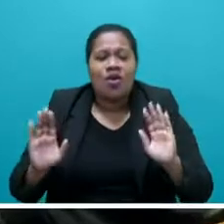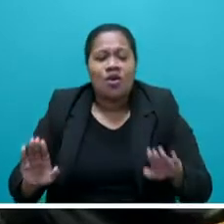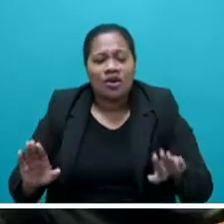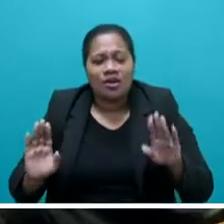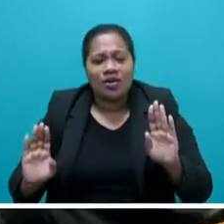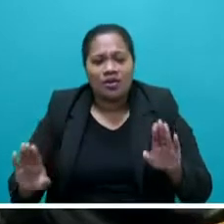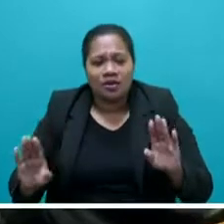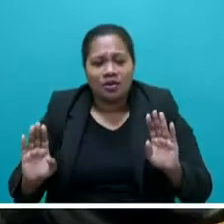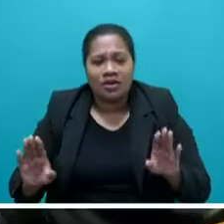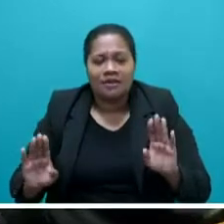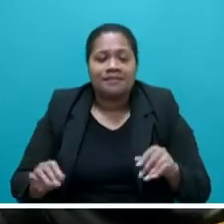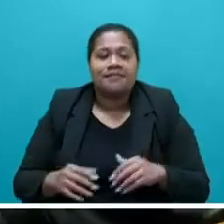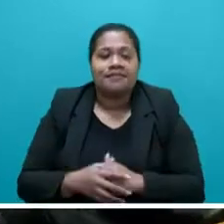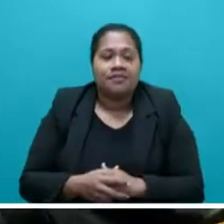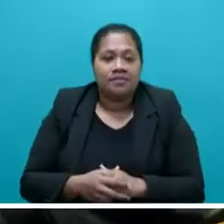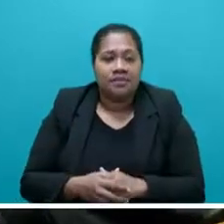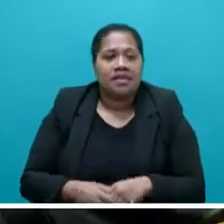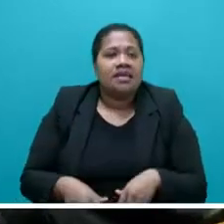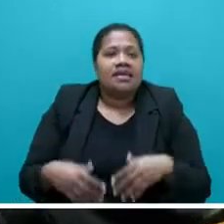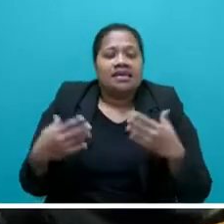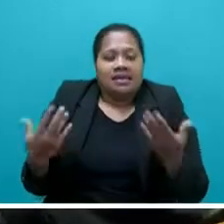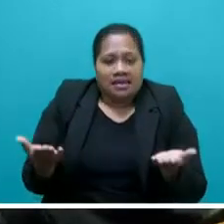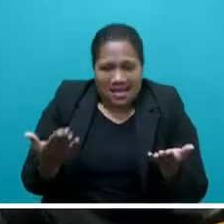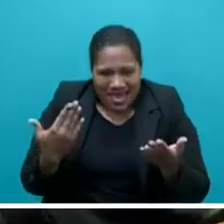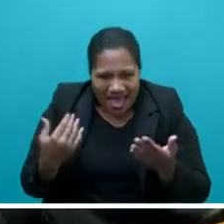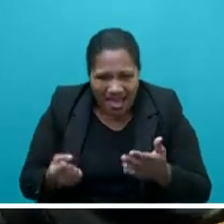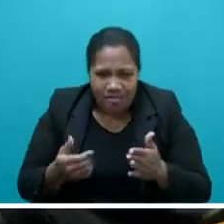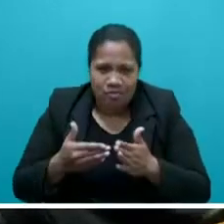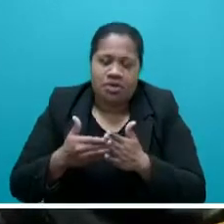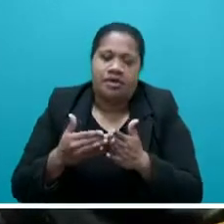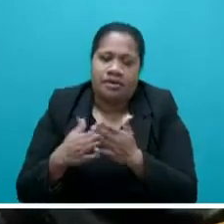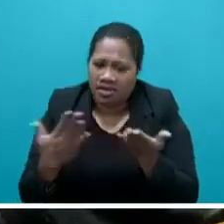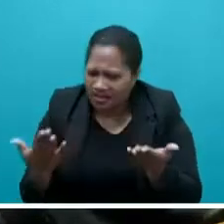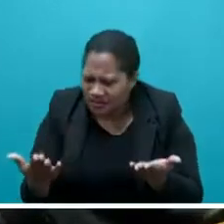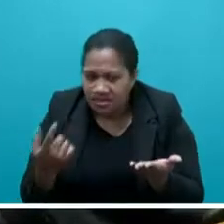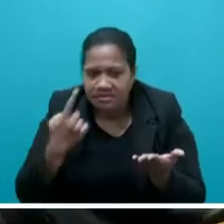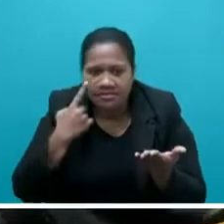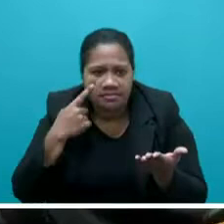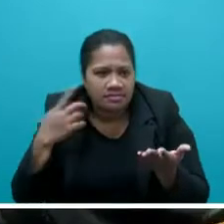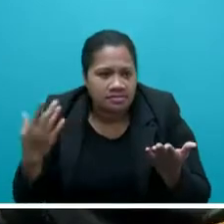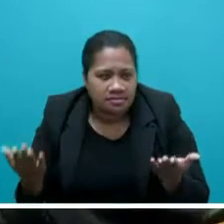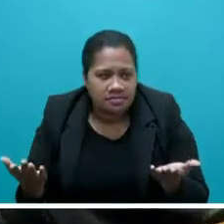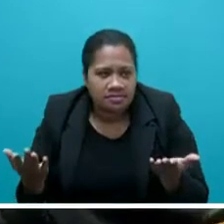a barrage of attacks on the Honourable Prime Minister, Mr. Speaker, sir.